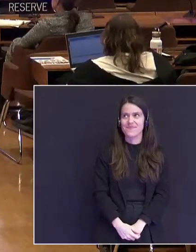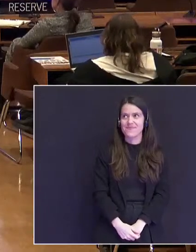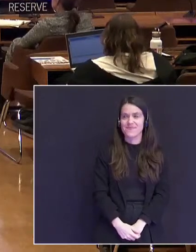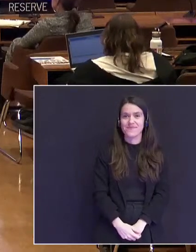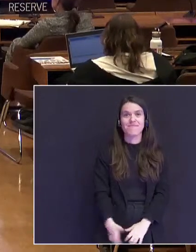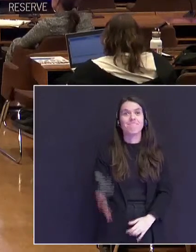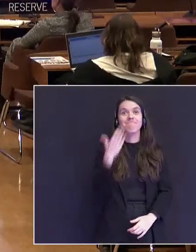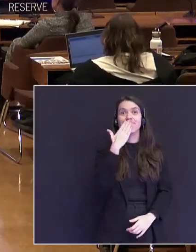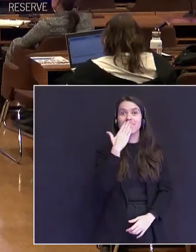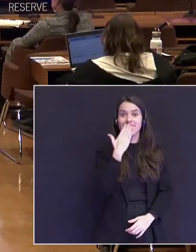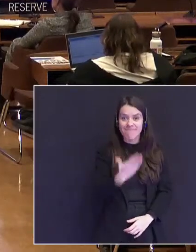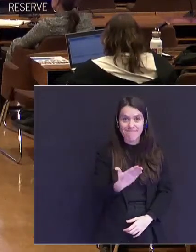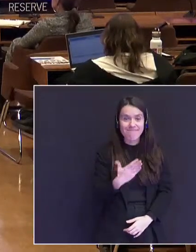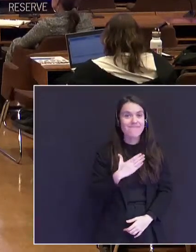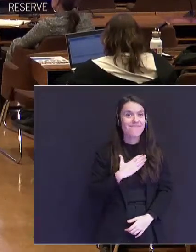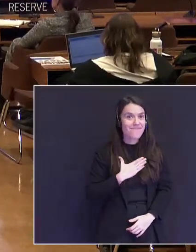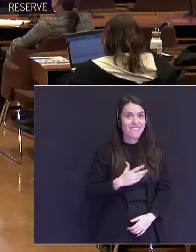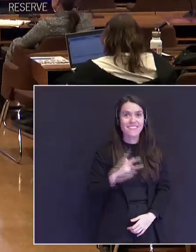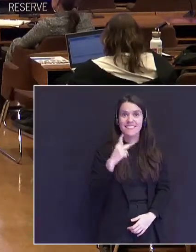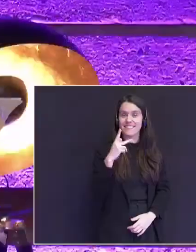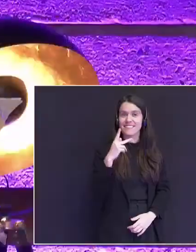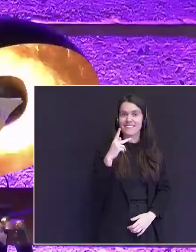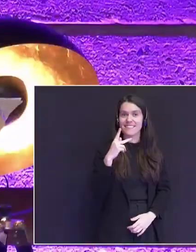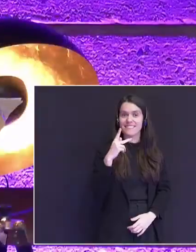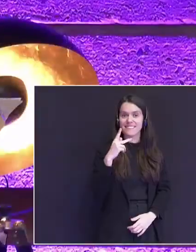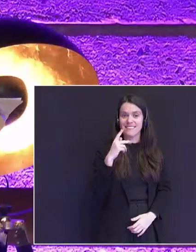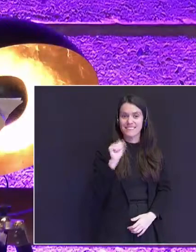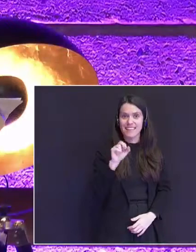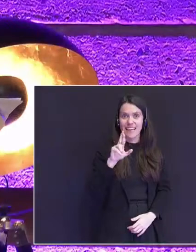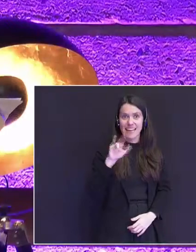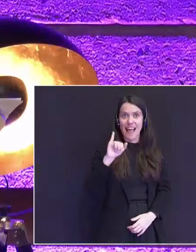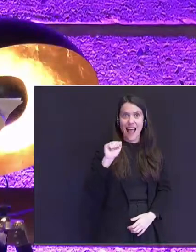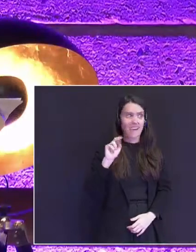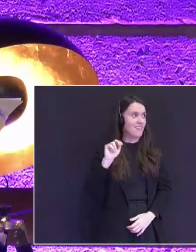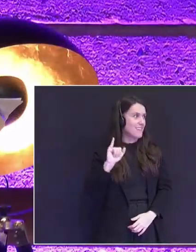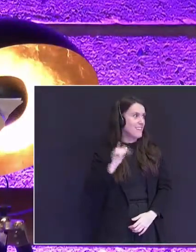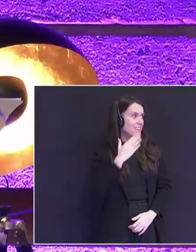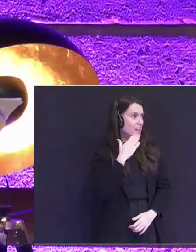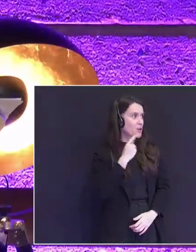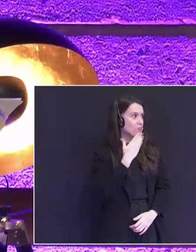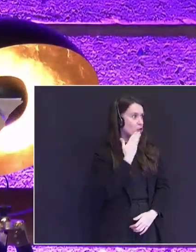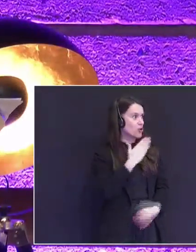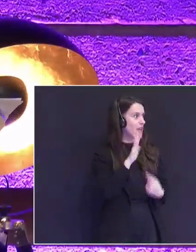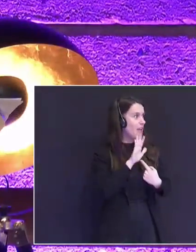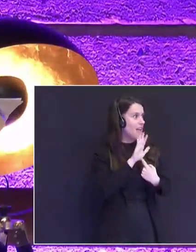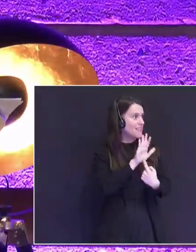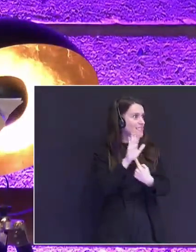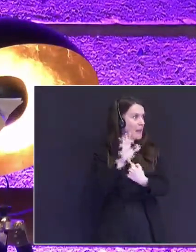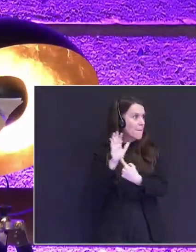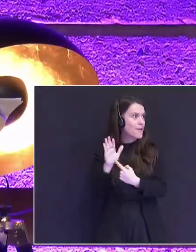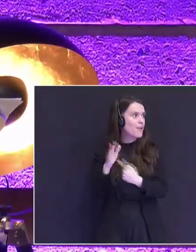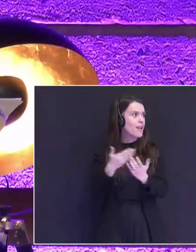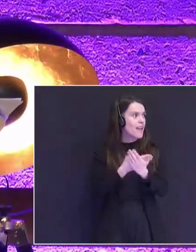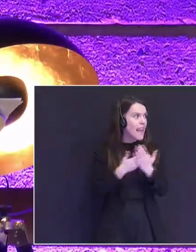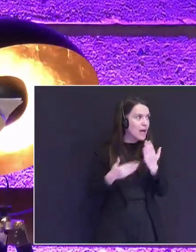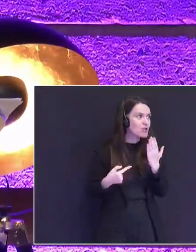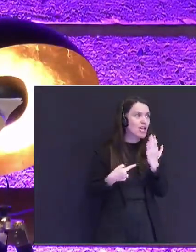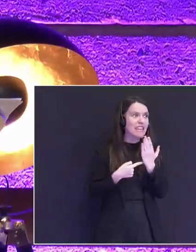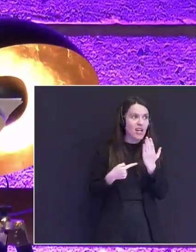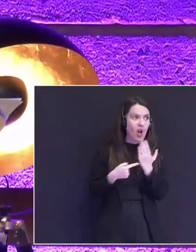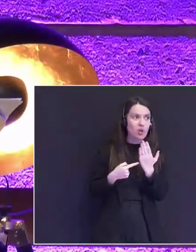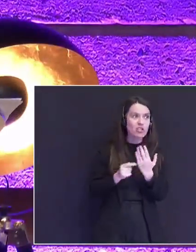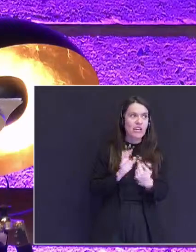Thank you very much, Ms. Sakriani Sakti, for your wonderful examples, especially language technology examples.